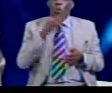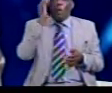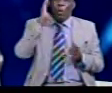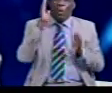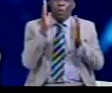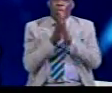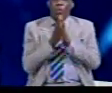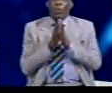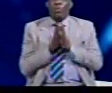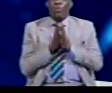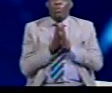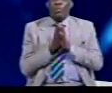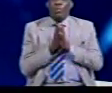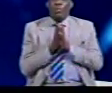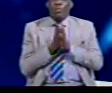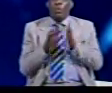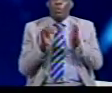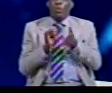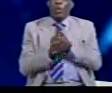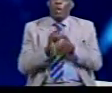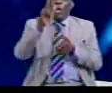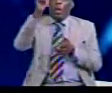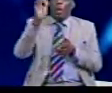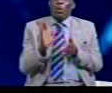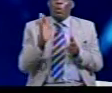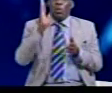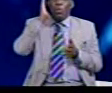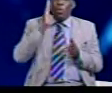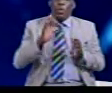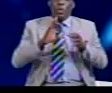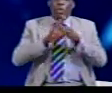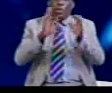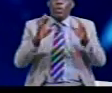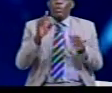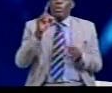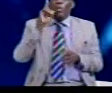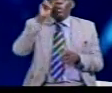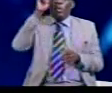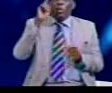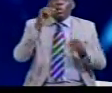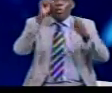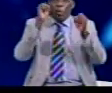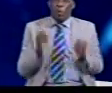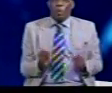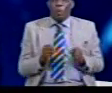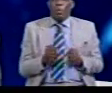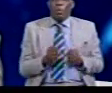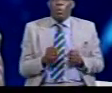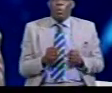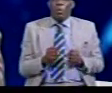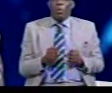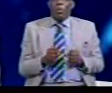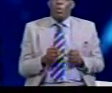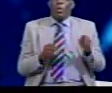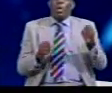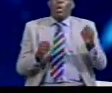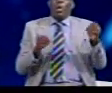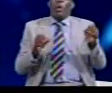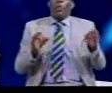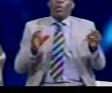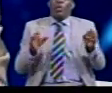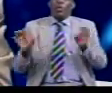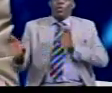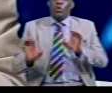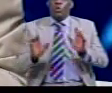sa puissance. So that God will release his power. Pour accomplir de grandes choses. To accomplish great things.